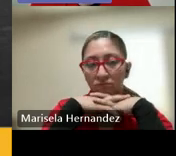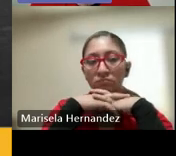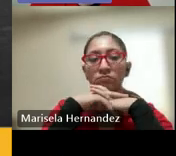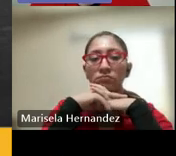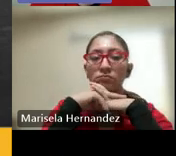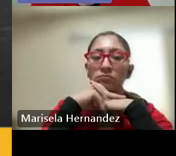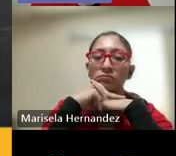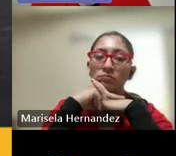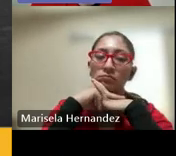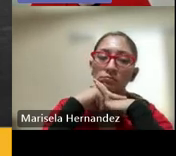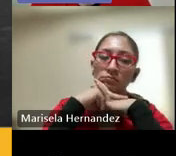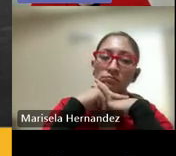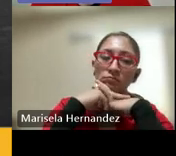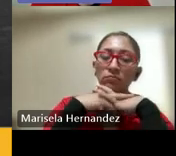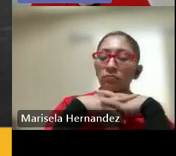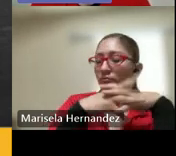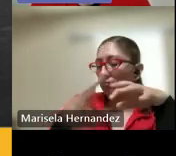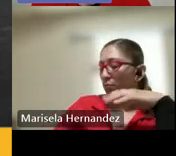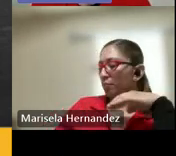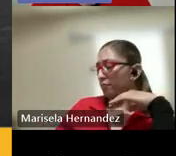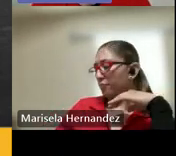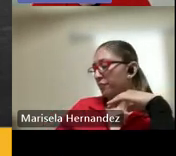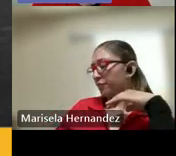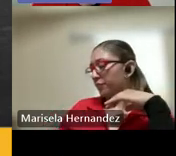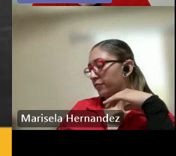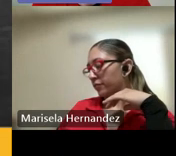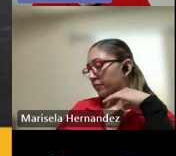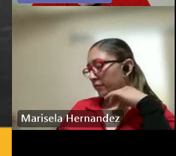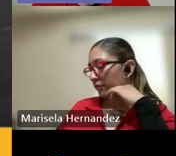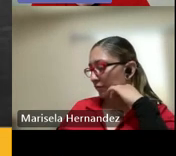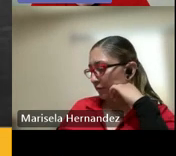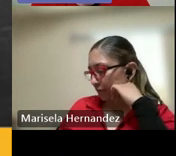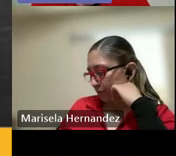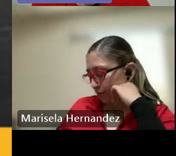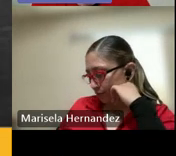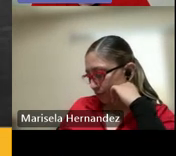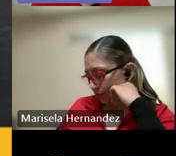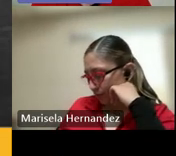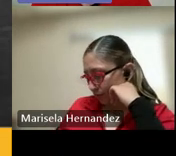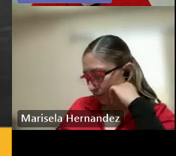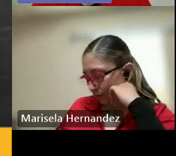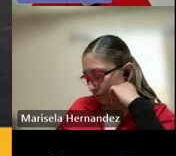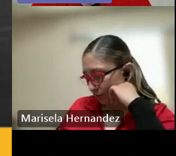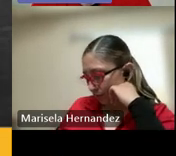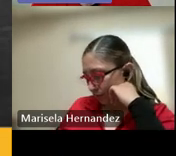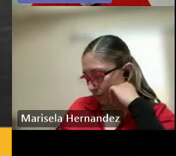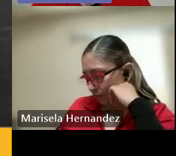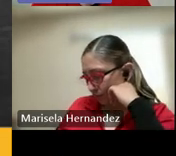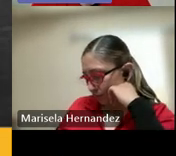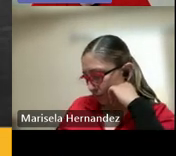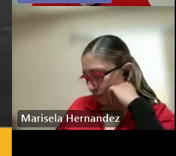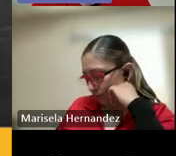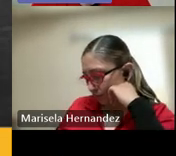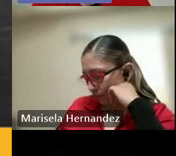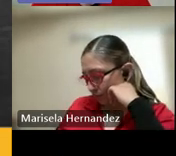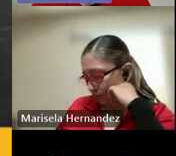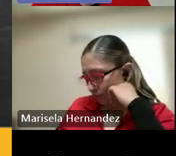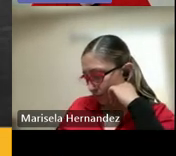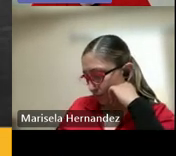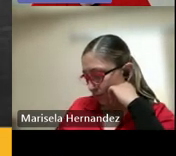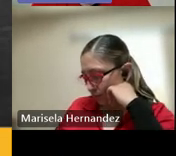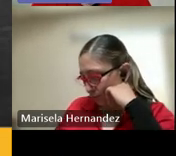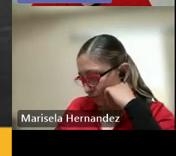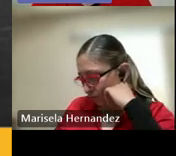because of what they do. You know, that's this targeted technical assistance and PRLF is long-term low interest money that's